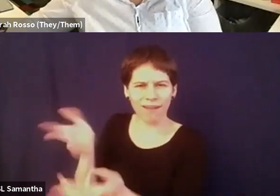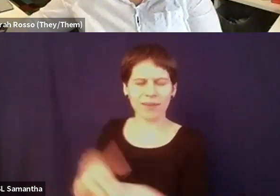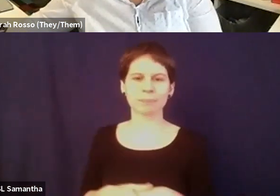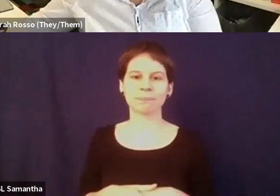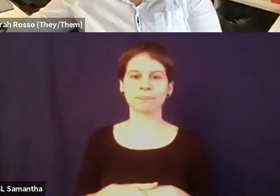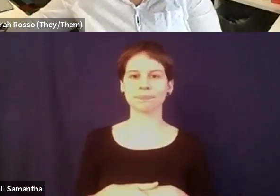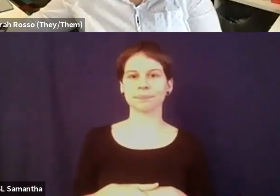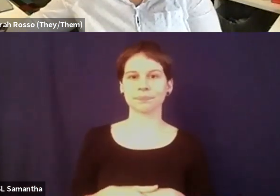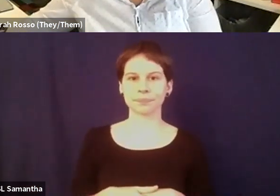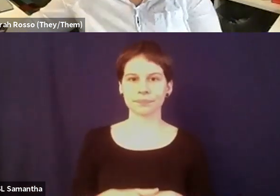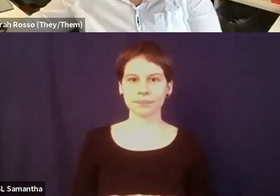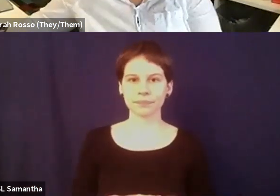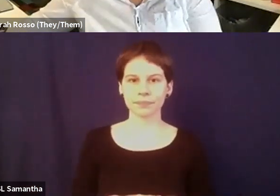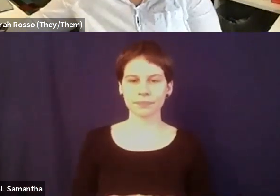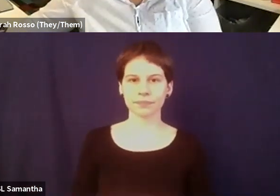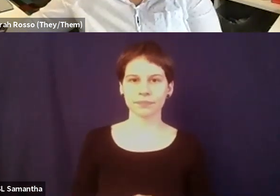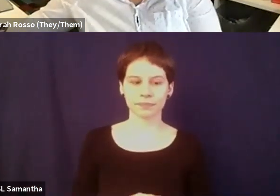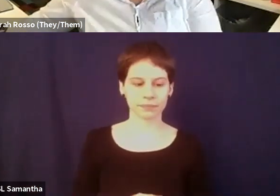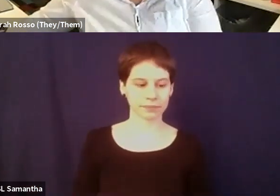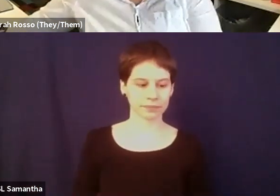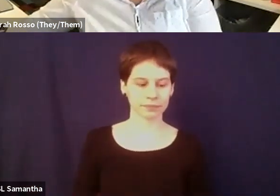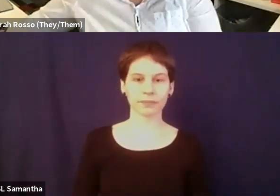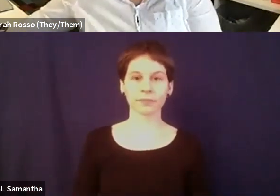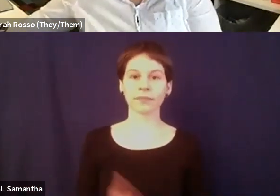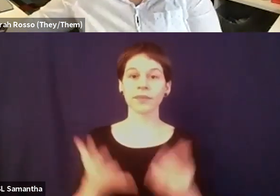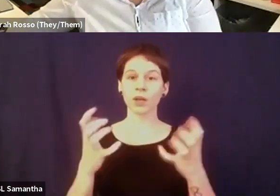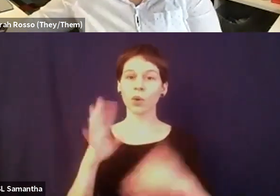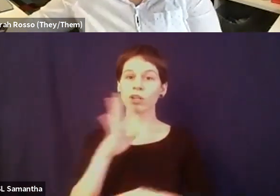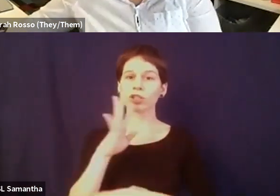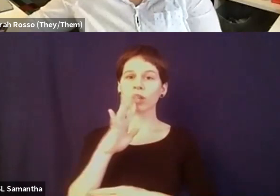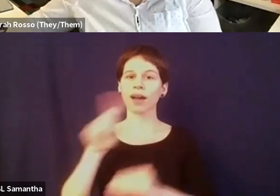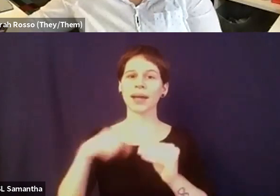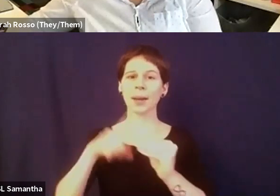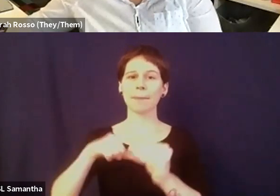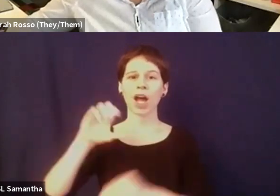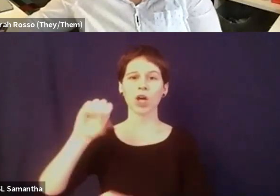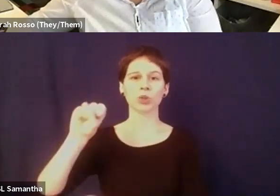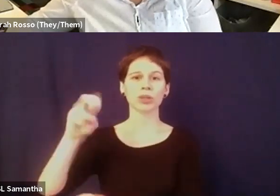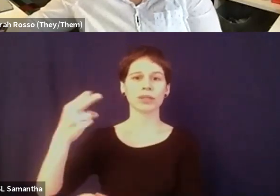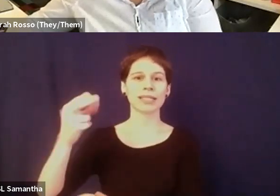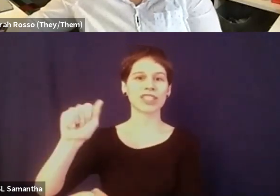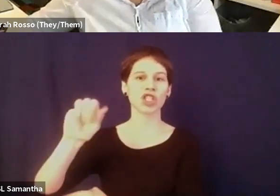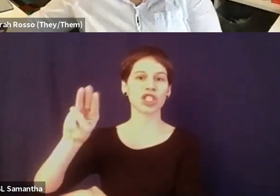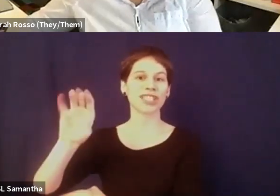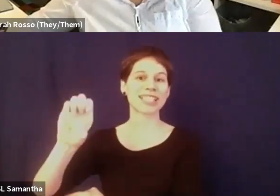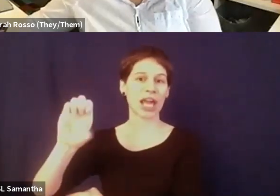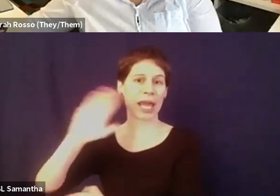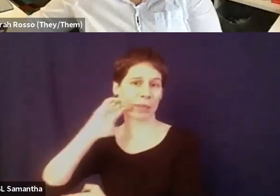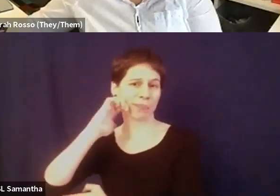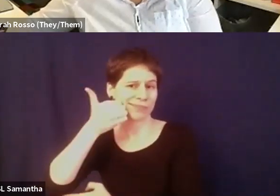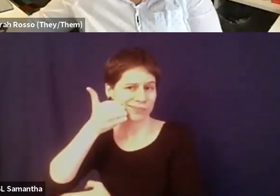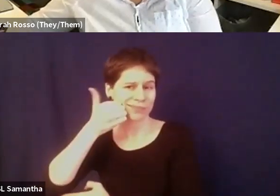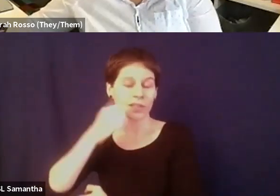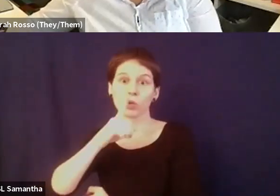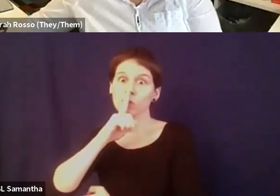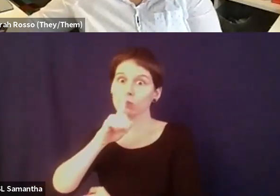I wanted to just take a second to talk about shame again. It really is a big part, and our society historically